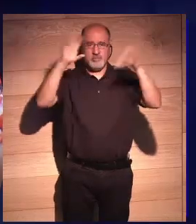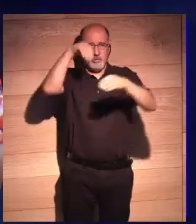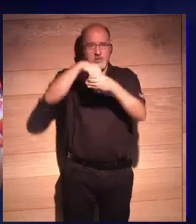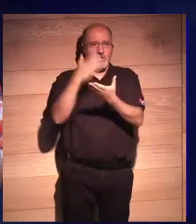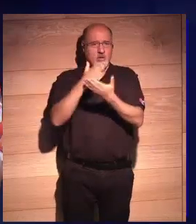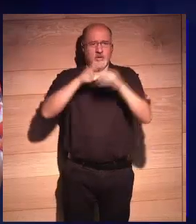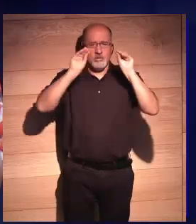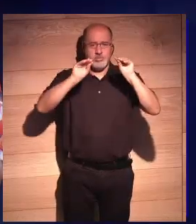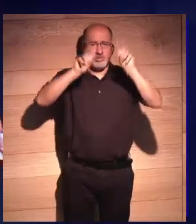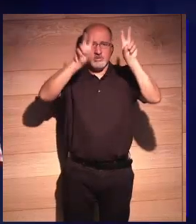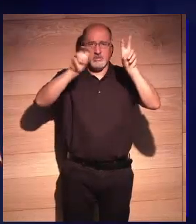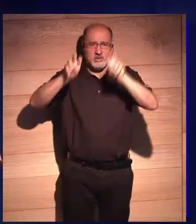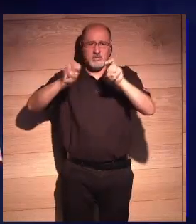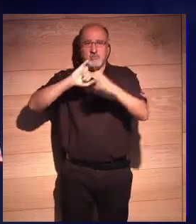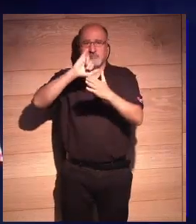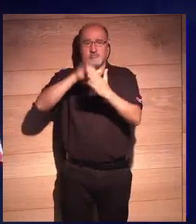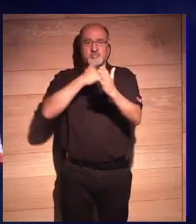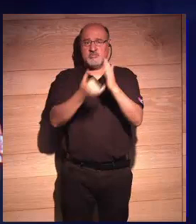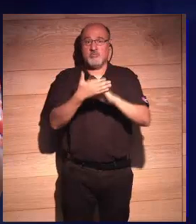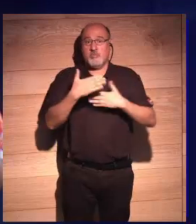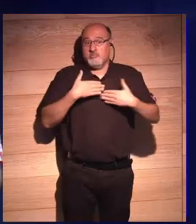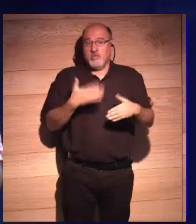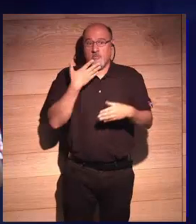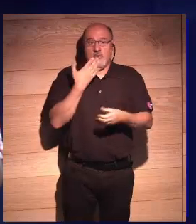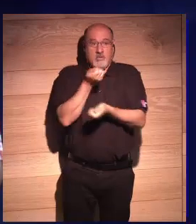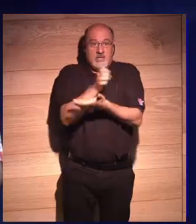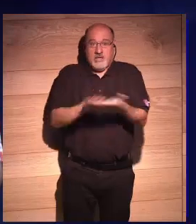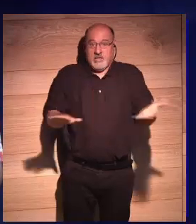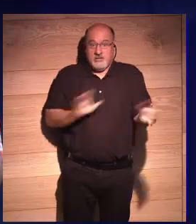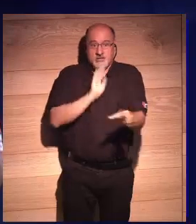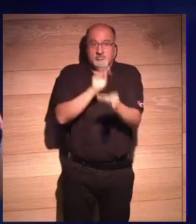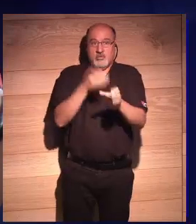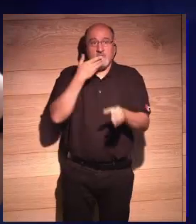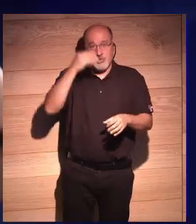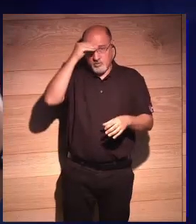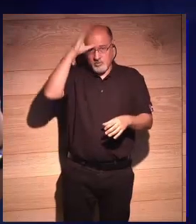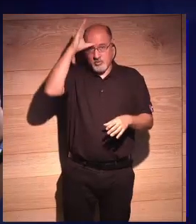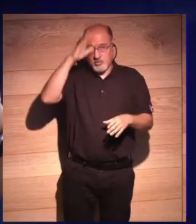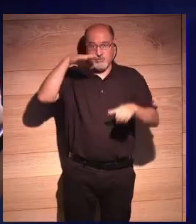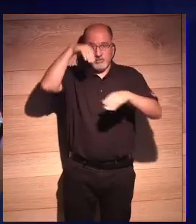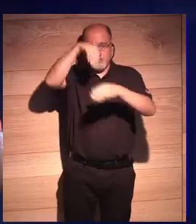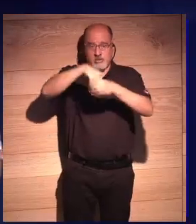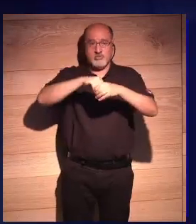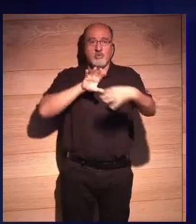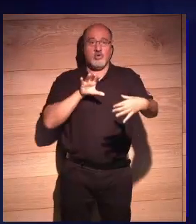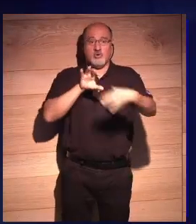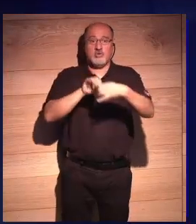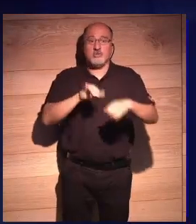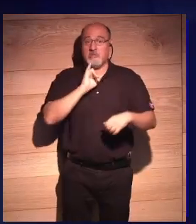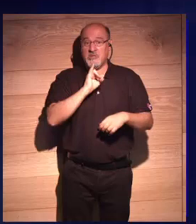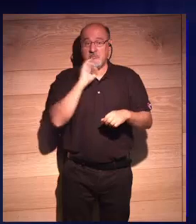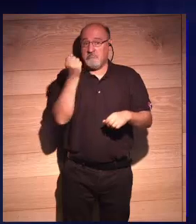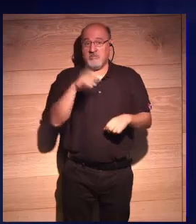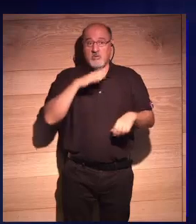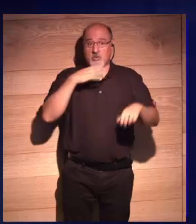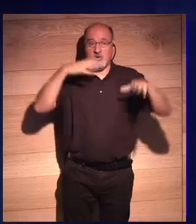with the most brilliant people where I'm being taught of the subject that I want that is not costing me any money because knowledge is universal, services are